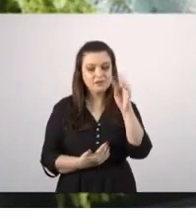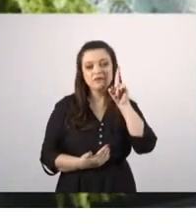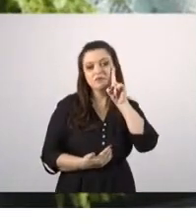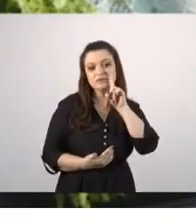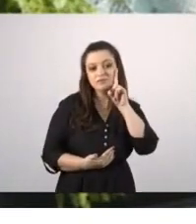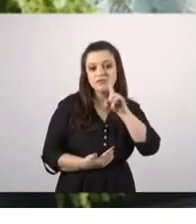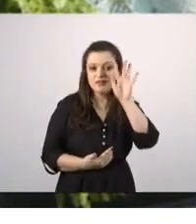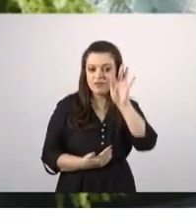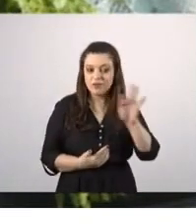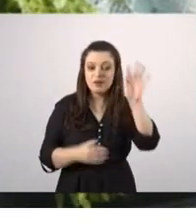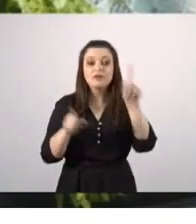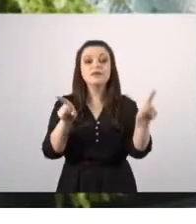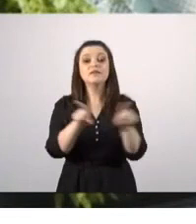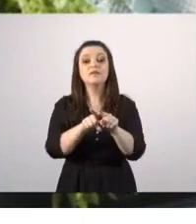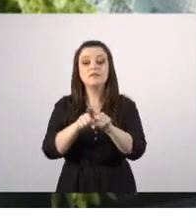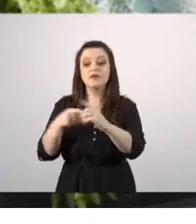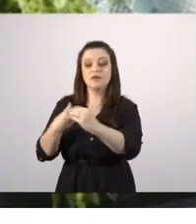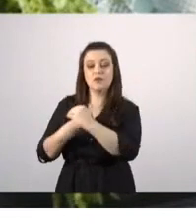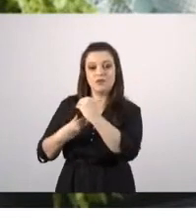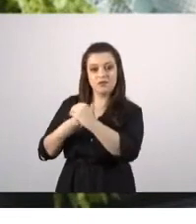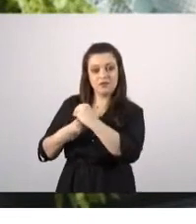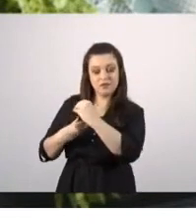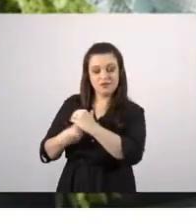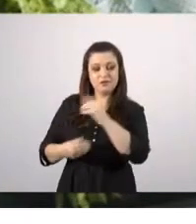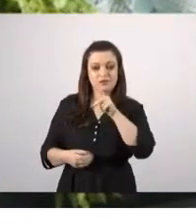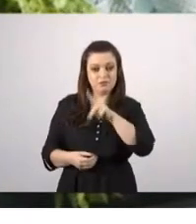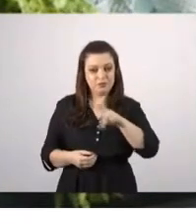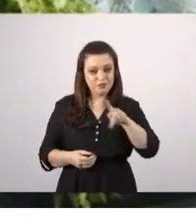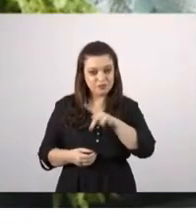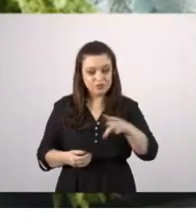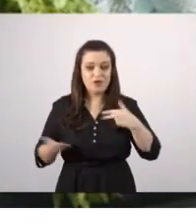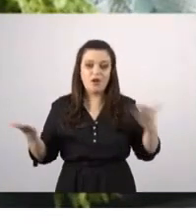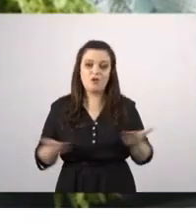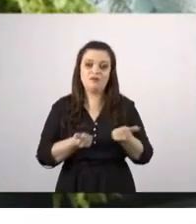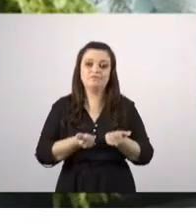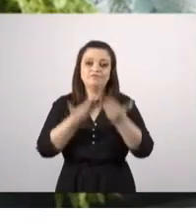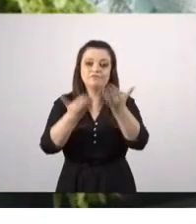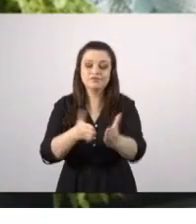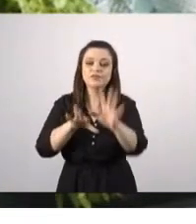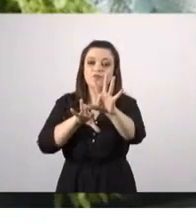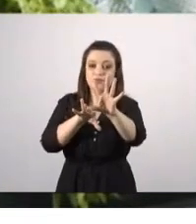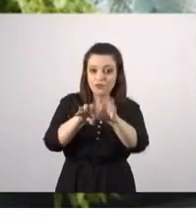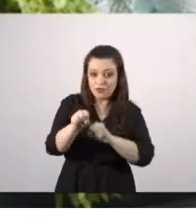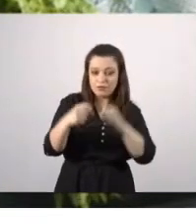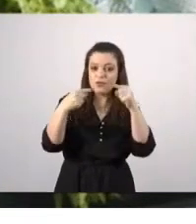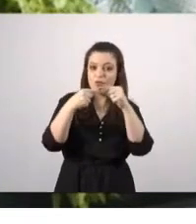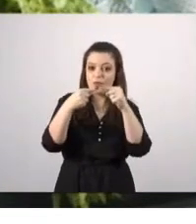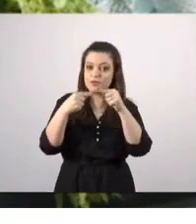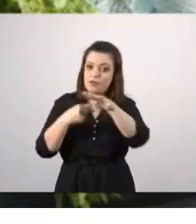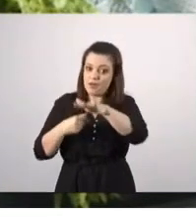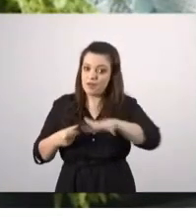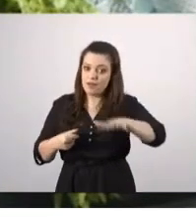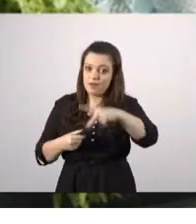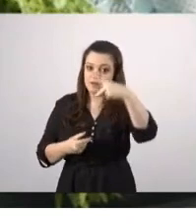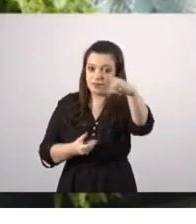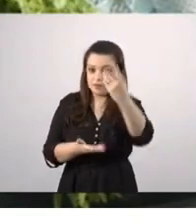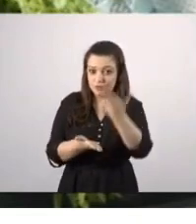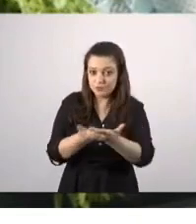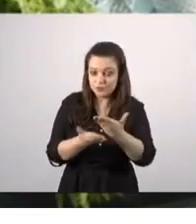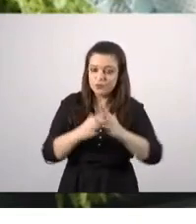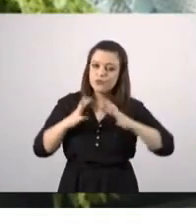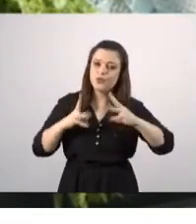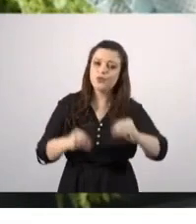the recommendation of the faculty, I confer upon you the degree appropriate to your field of study, with all the